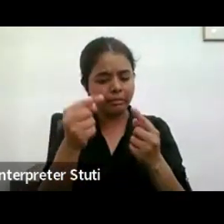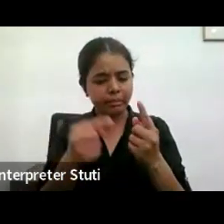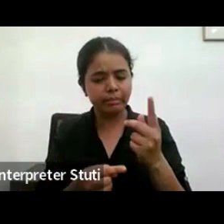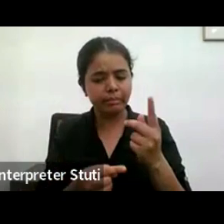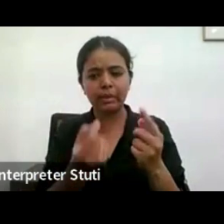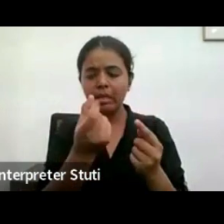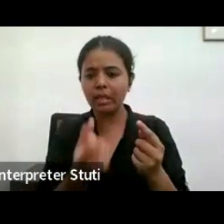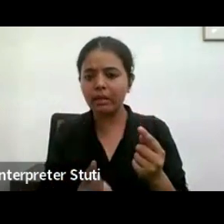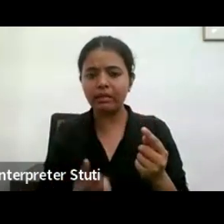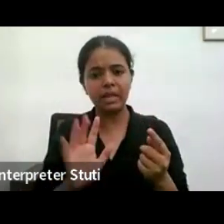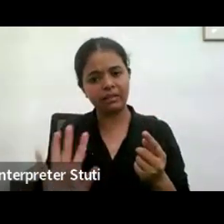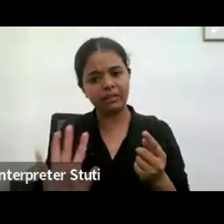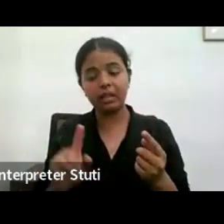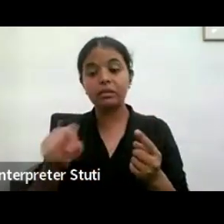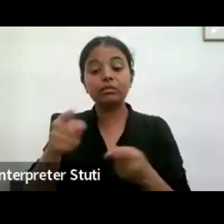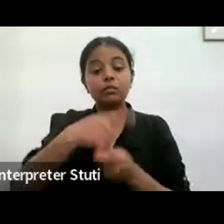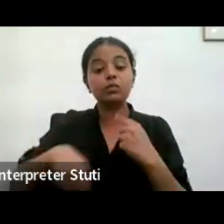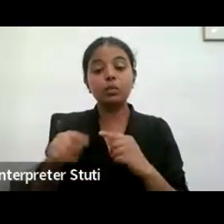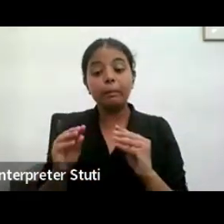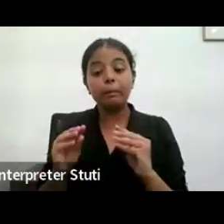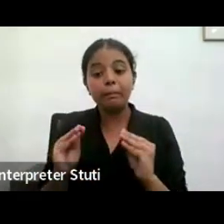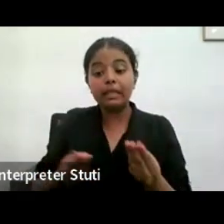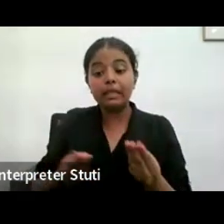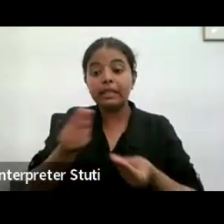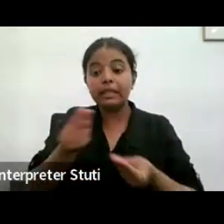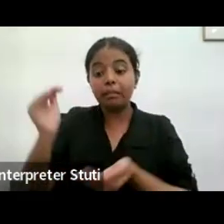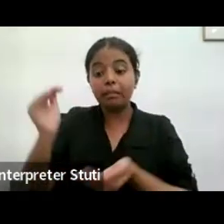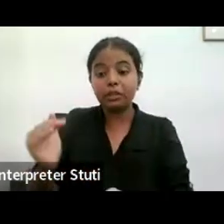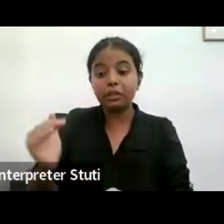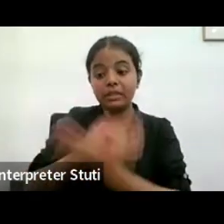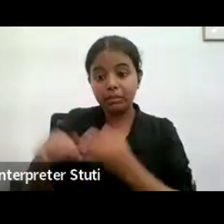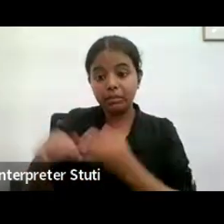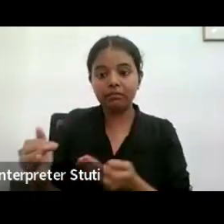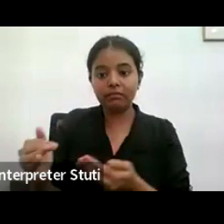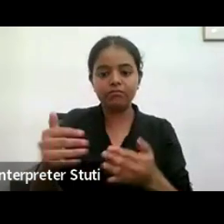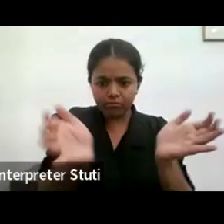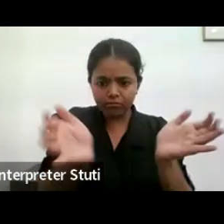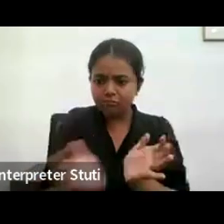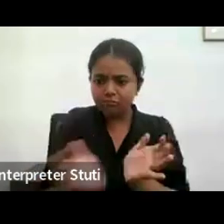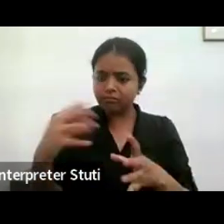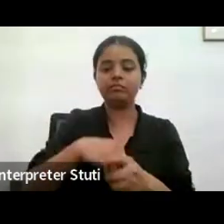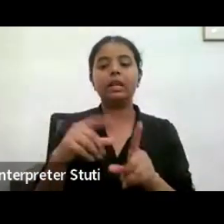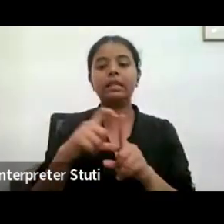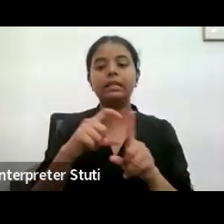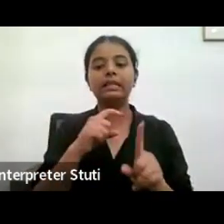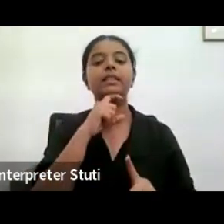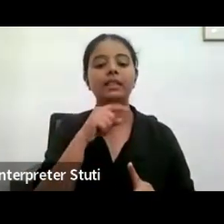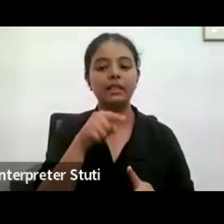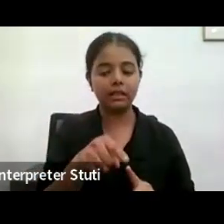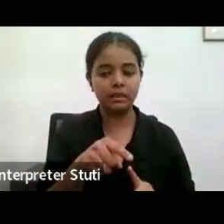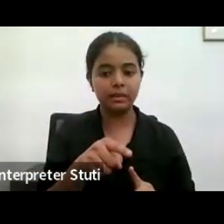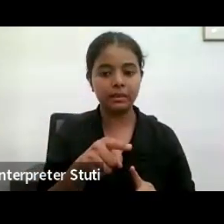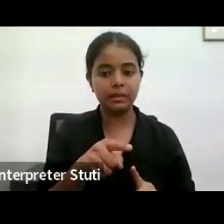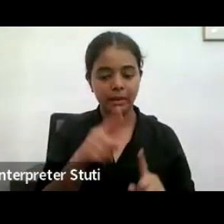what we should be doing so that the child can live in the community with dignity. We have to be able to provide